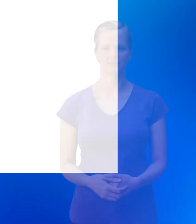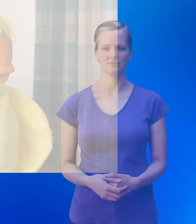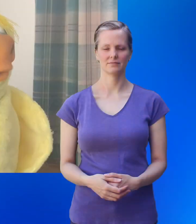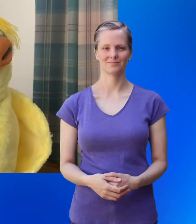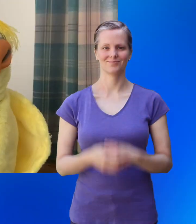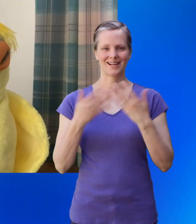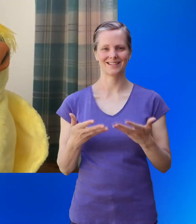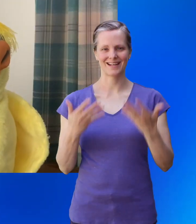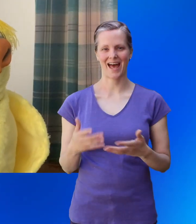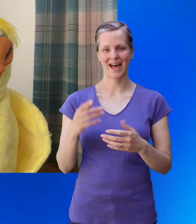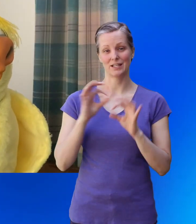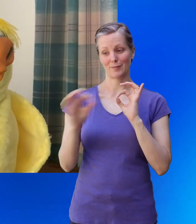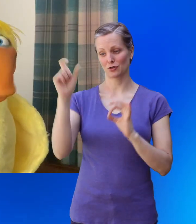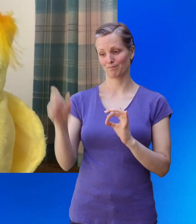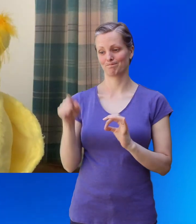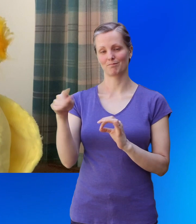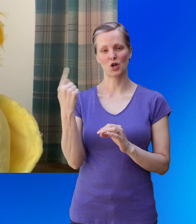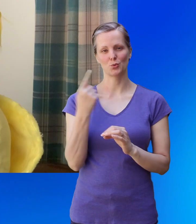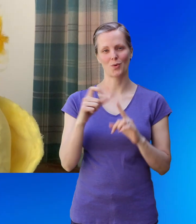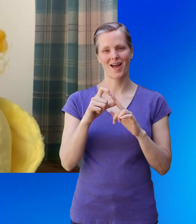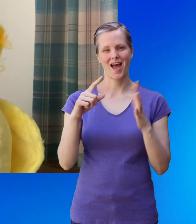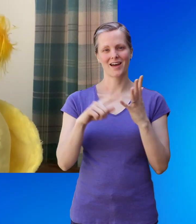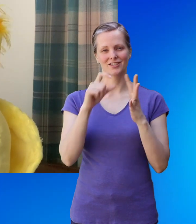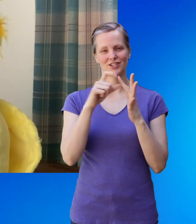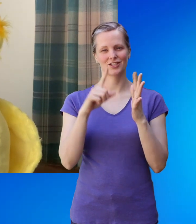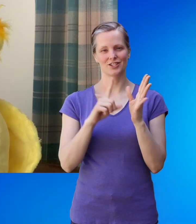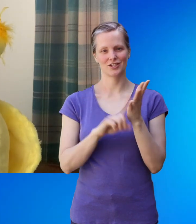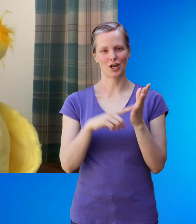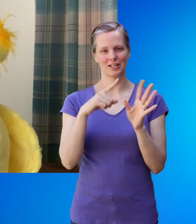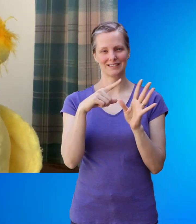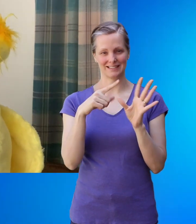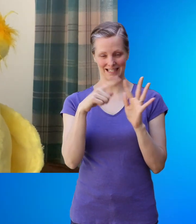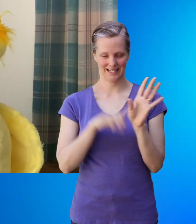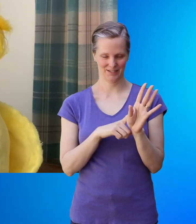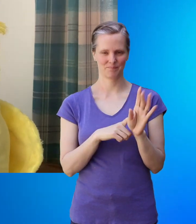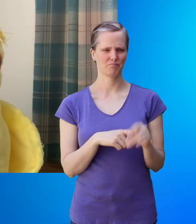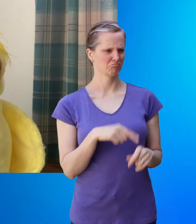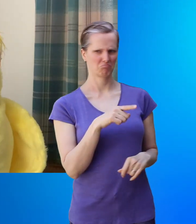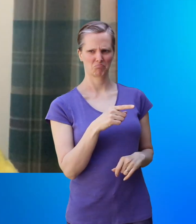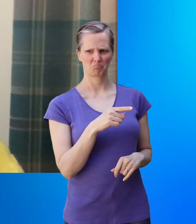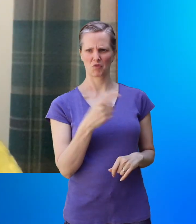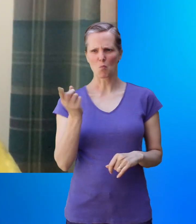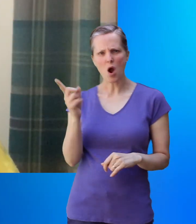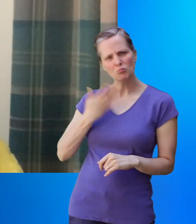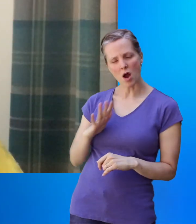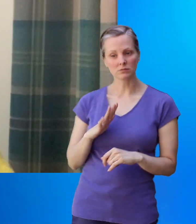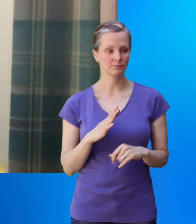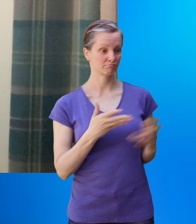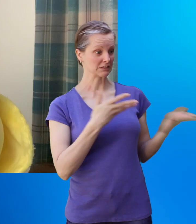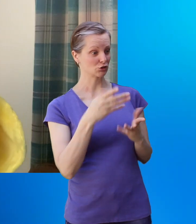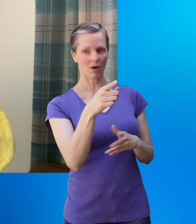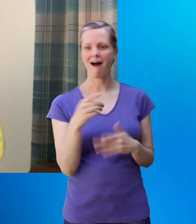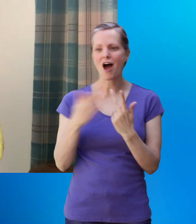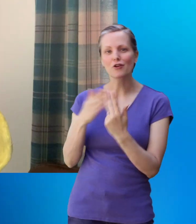And today's special guest is Dudley. Yeah, what do you want? Well, I was just introducing you. Hey, oh, it's another